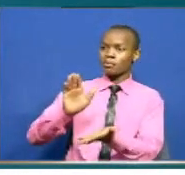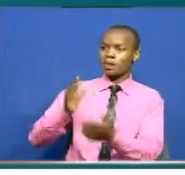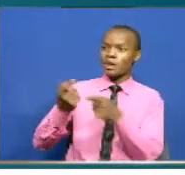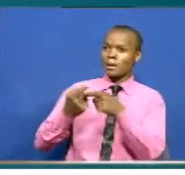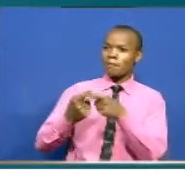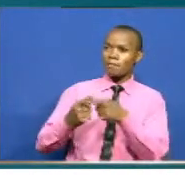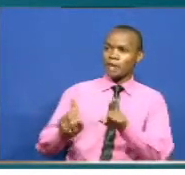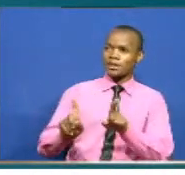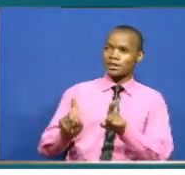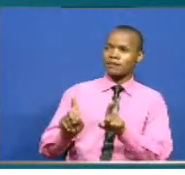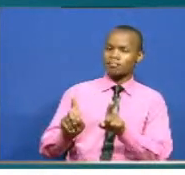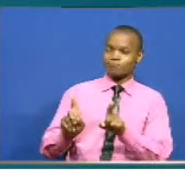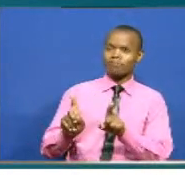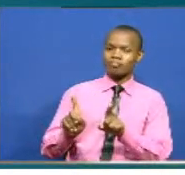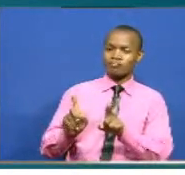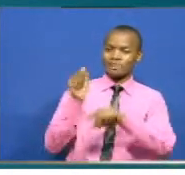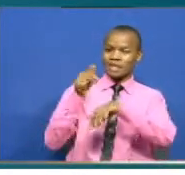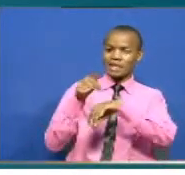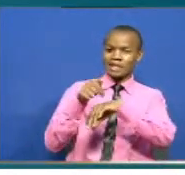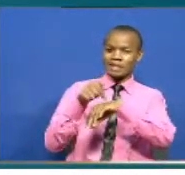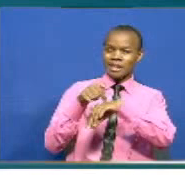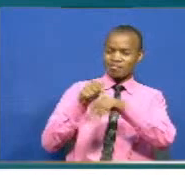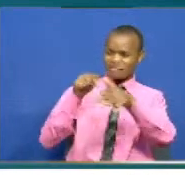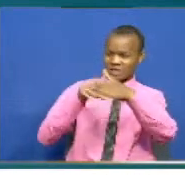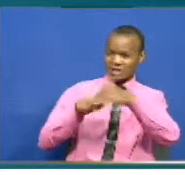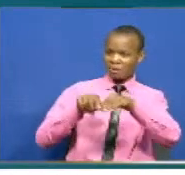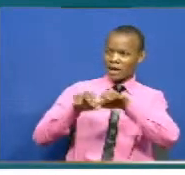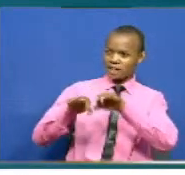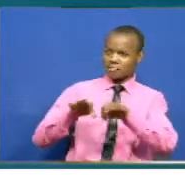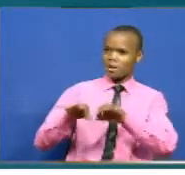at the general aspect of it, the provision that